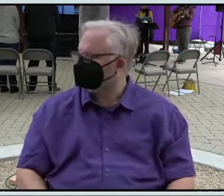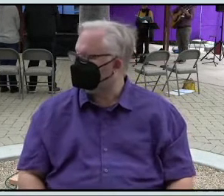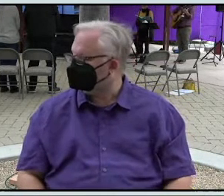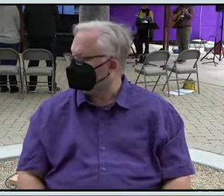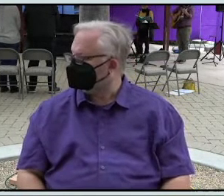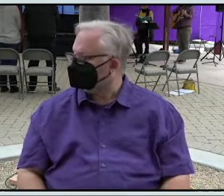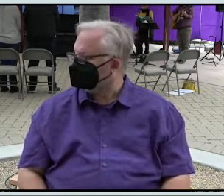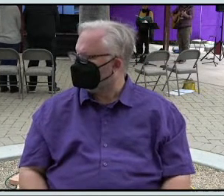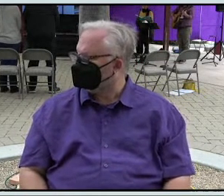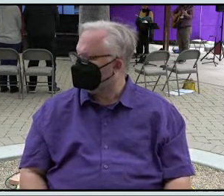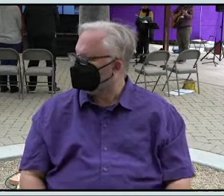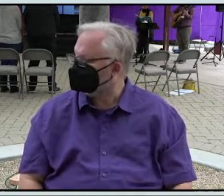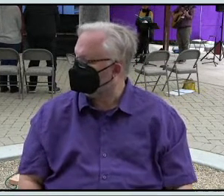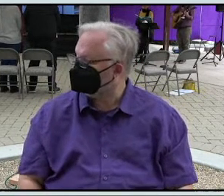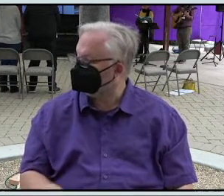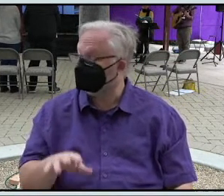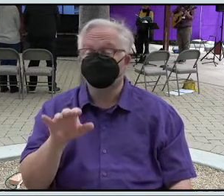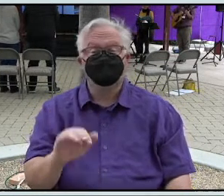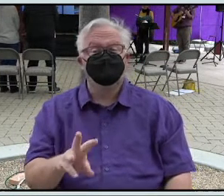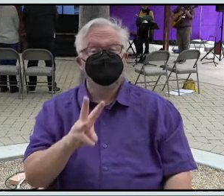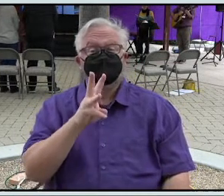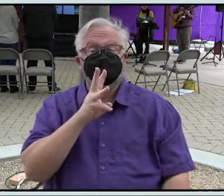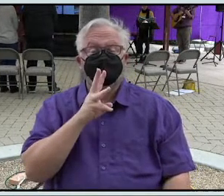flowing in my